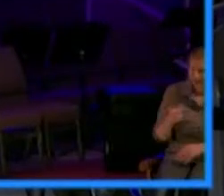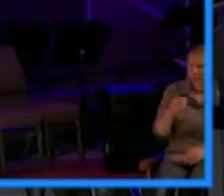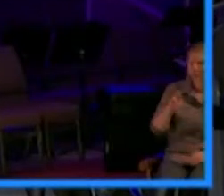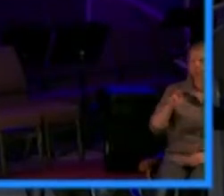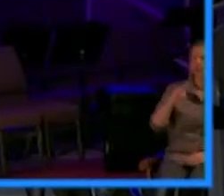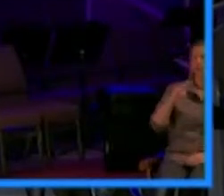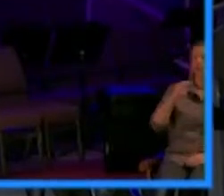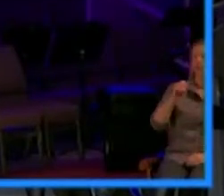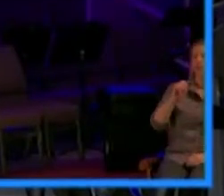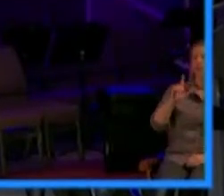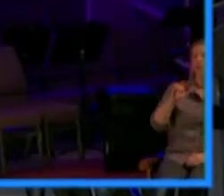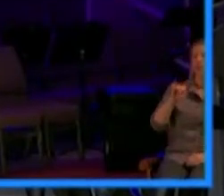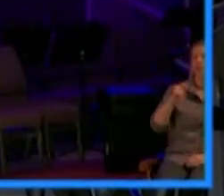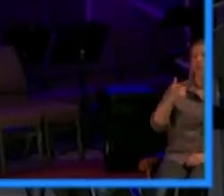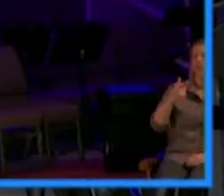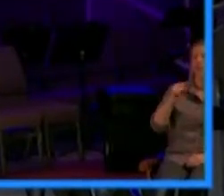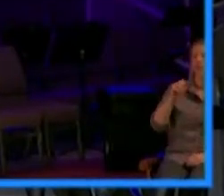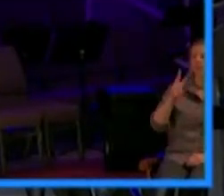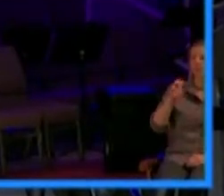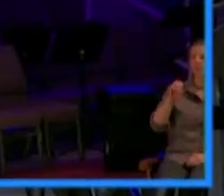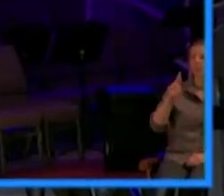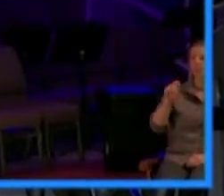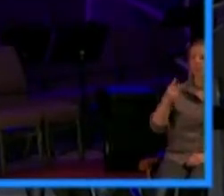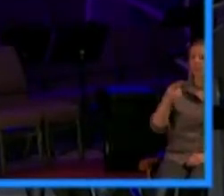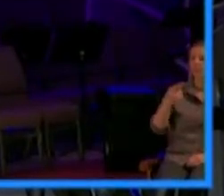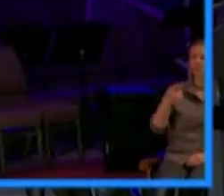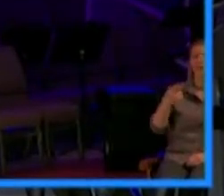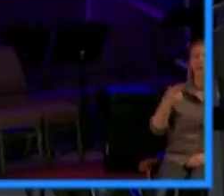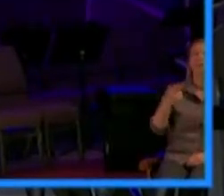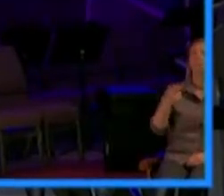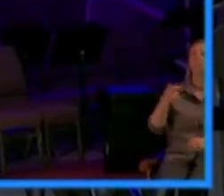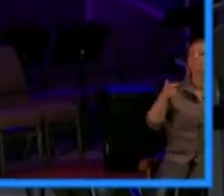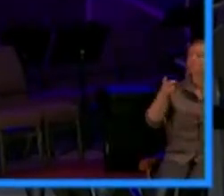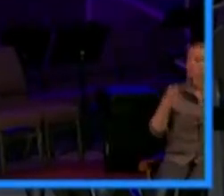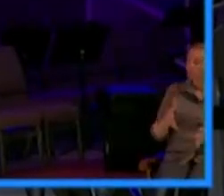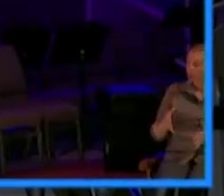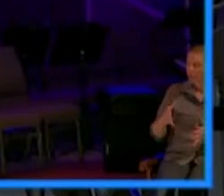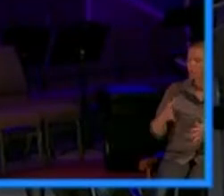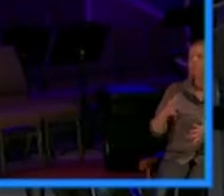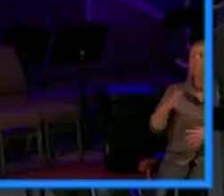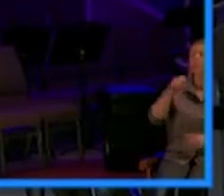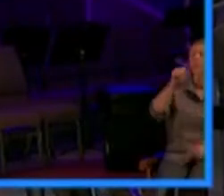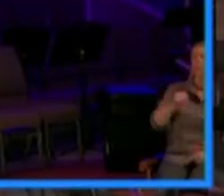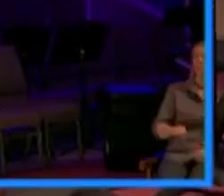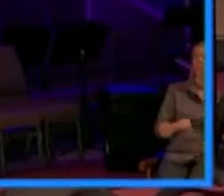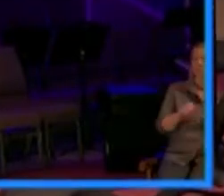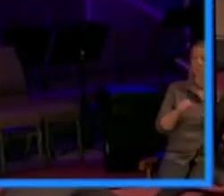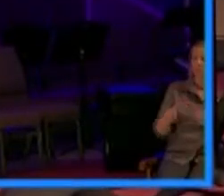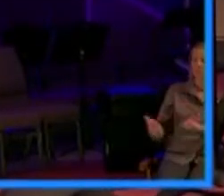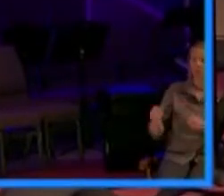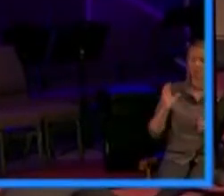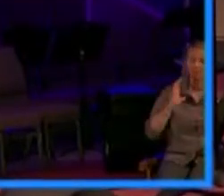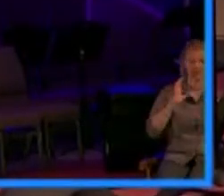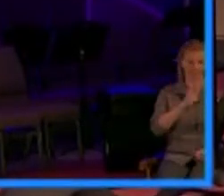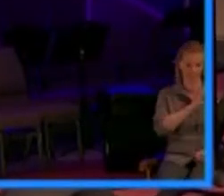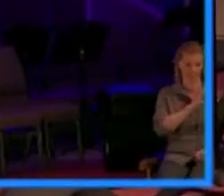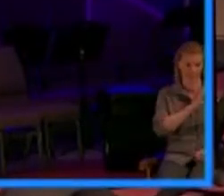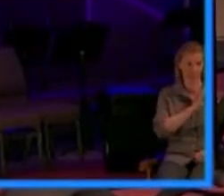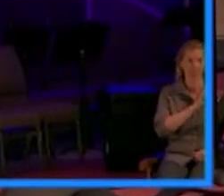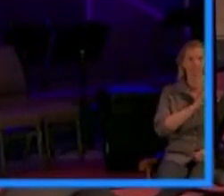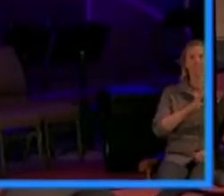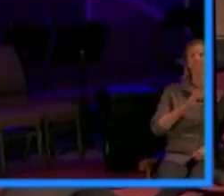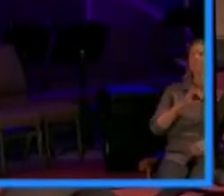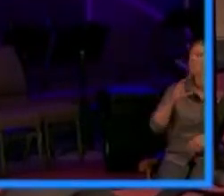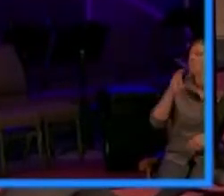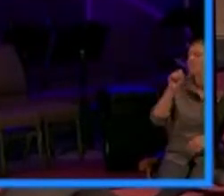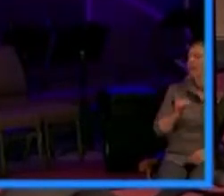of the South Carolina Baptist Convention. Prior to that, he served throughout as a pastor throughout churches throughout the Southeast.